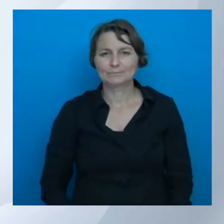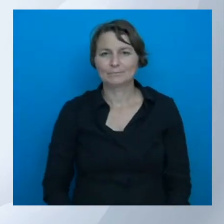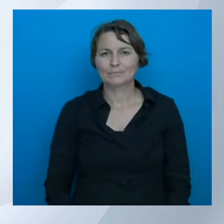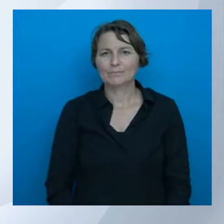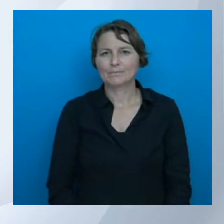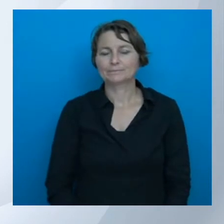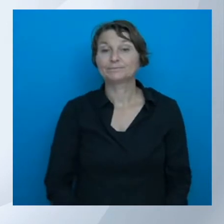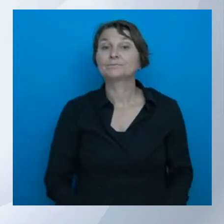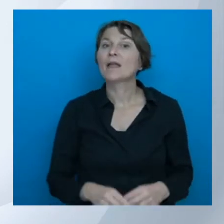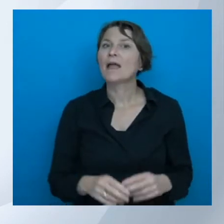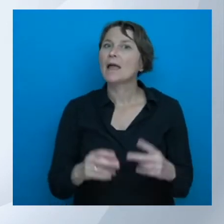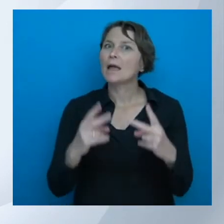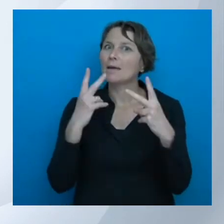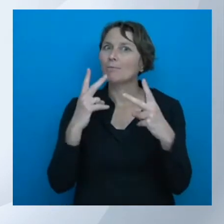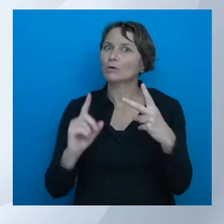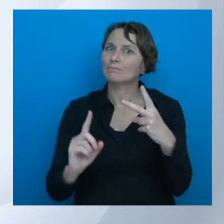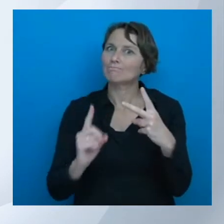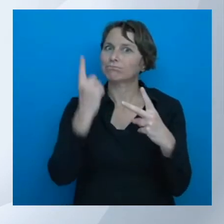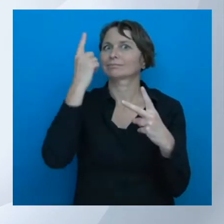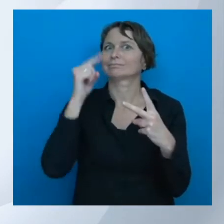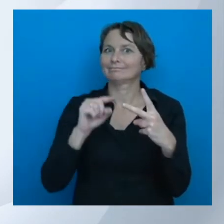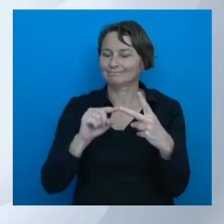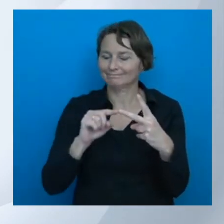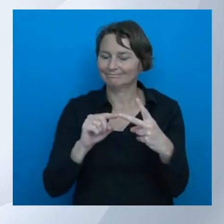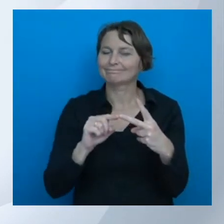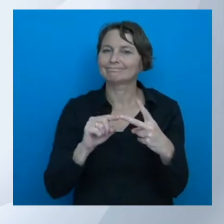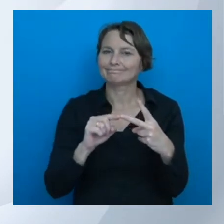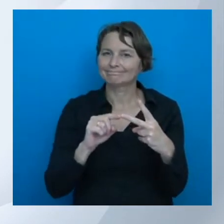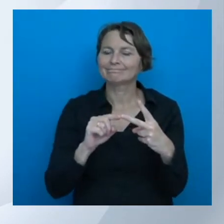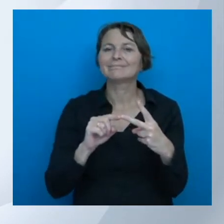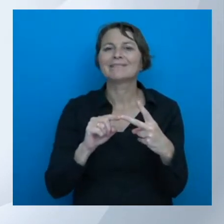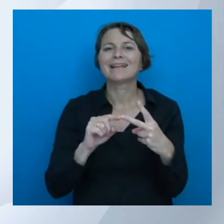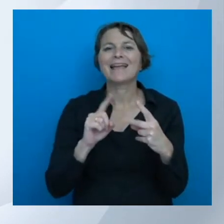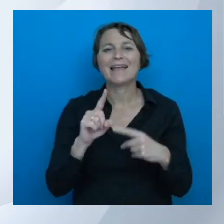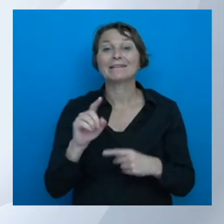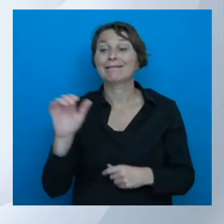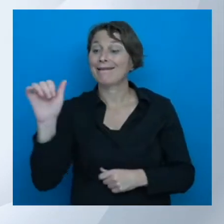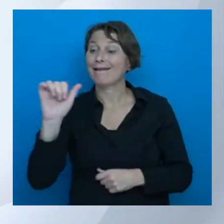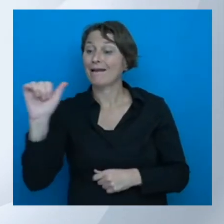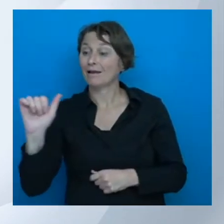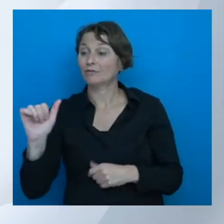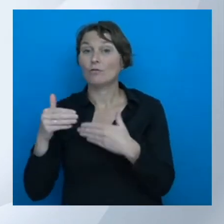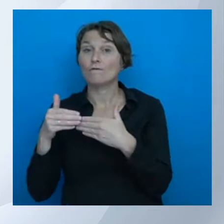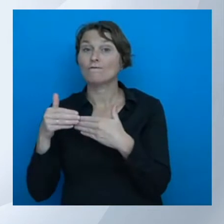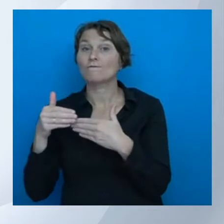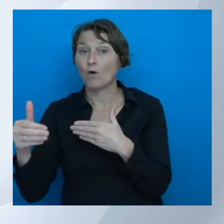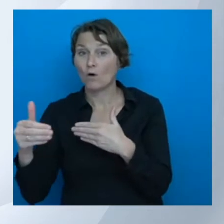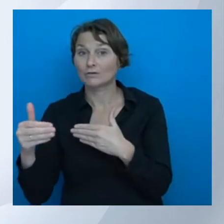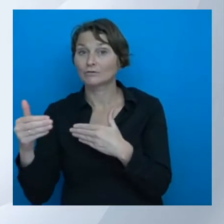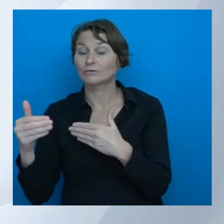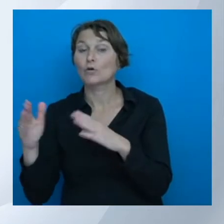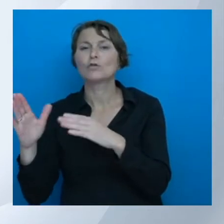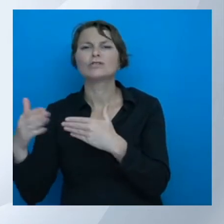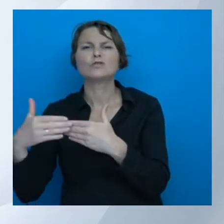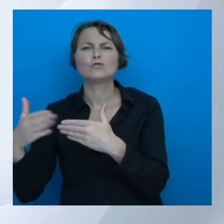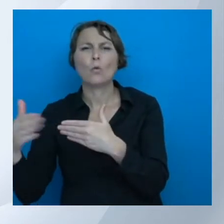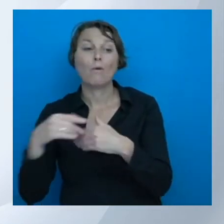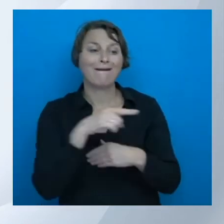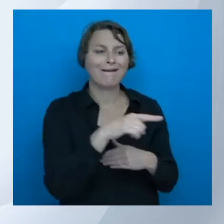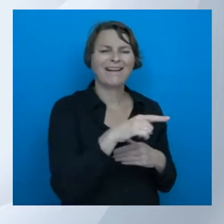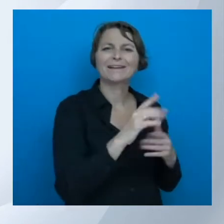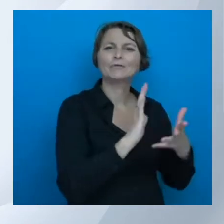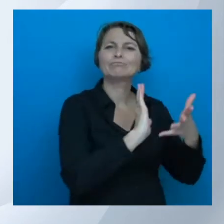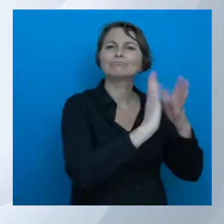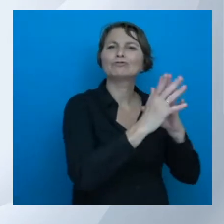thing, and I think the key difference between Azure Front Door and Traffic Manager or Application Gateway are that